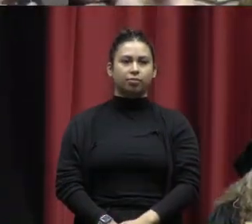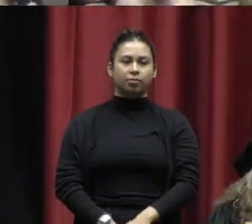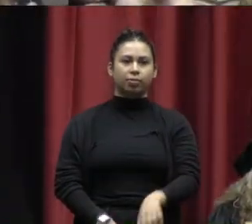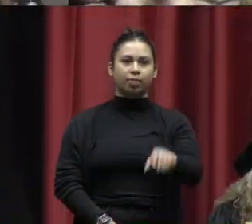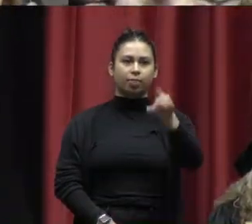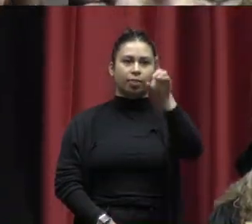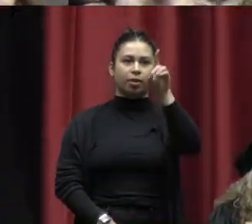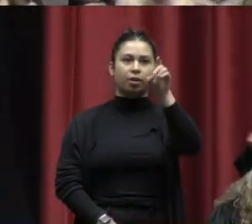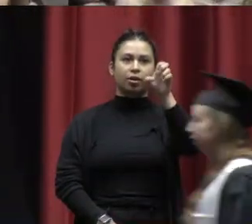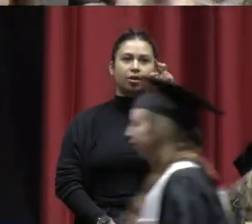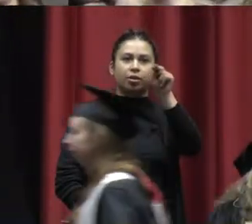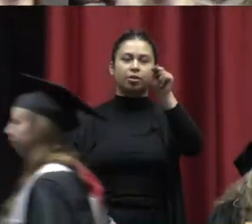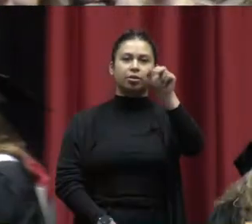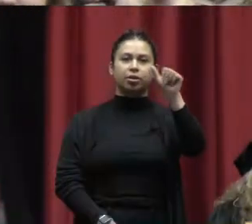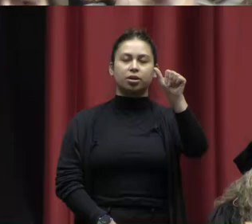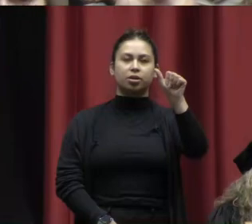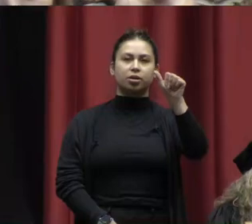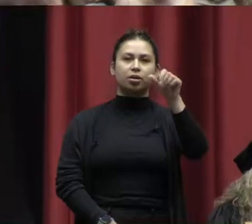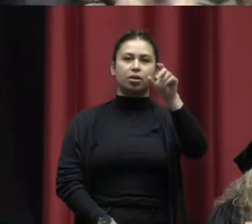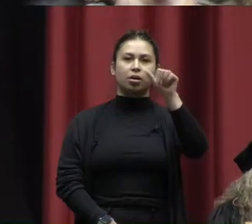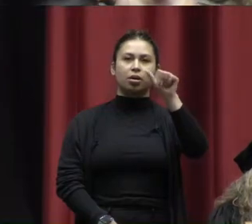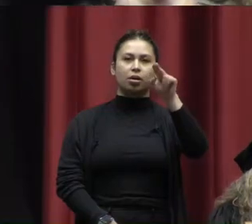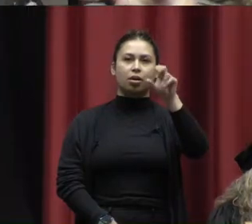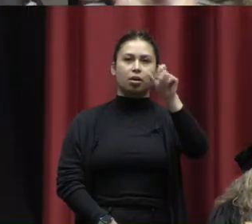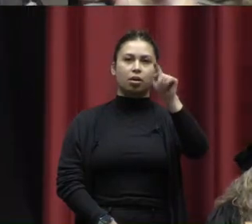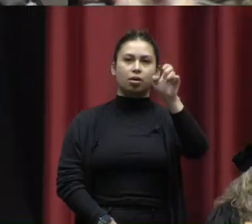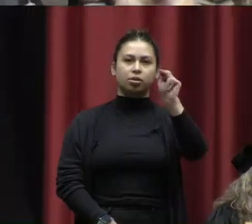Dita Austin.